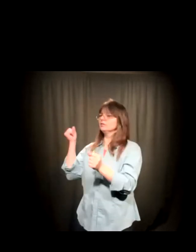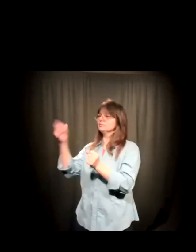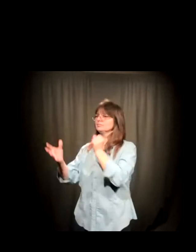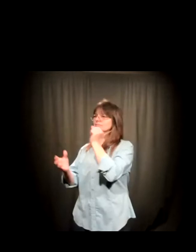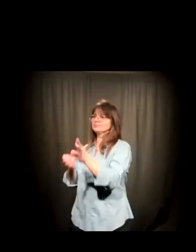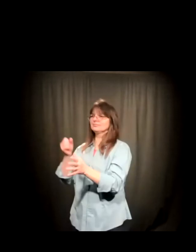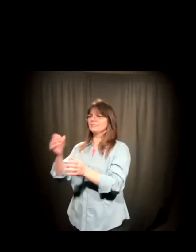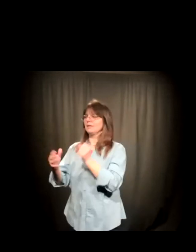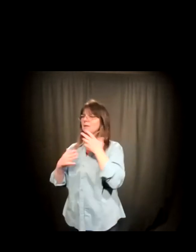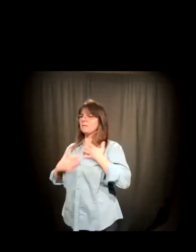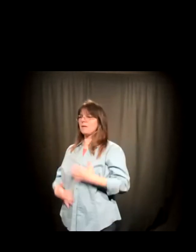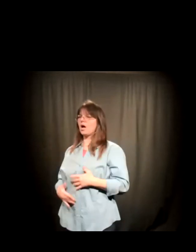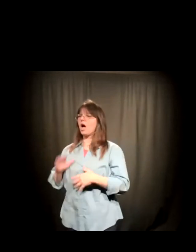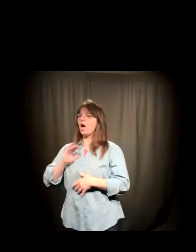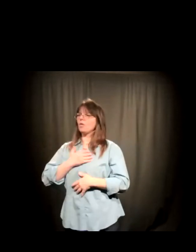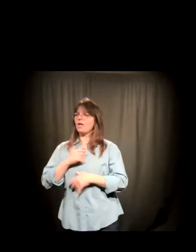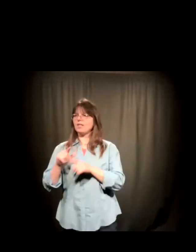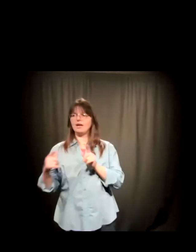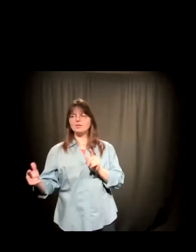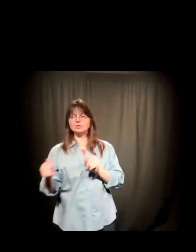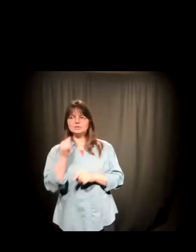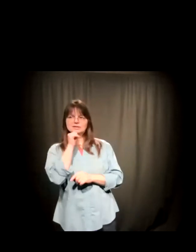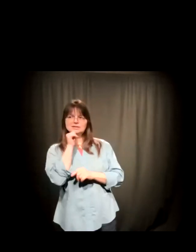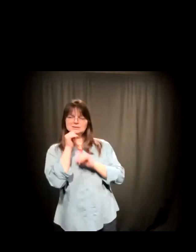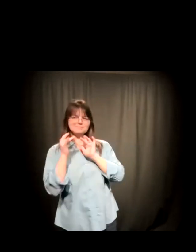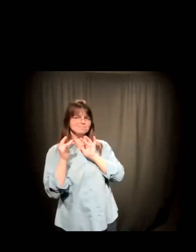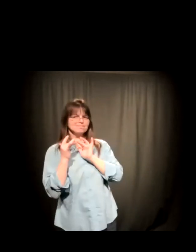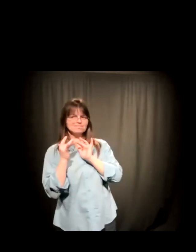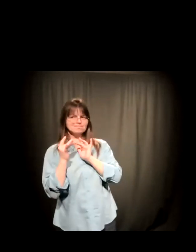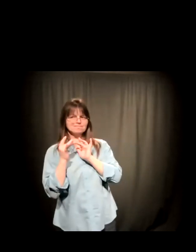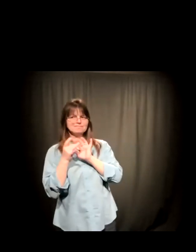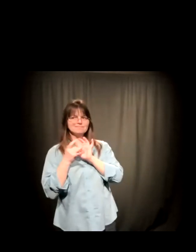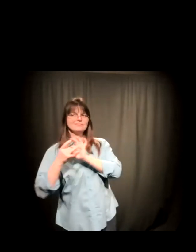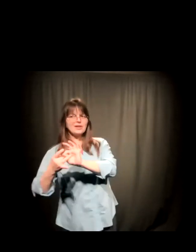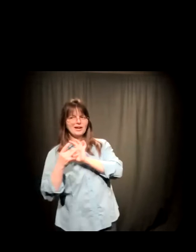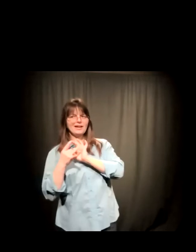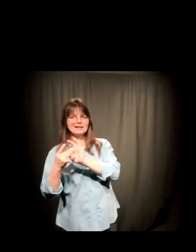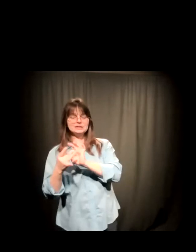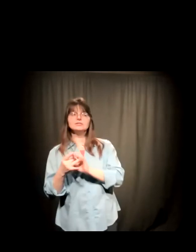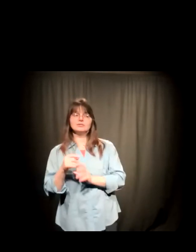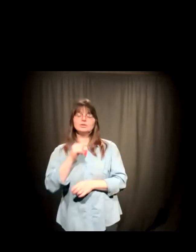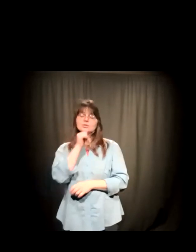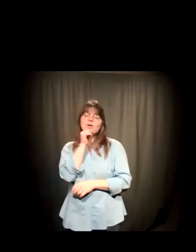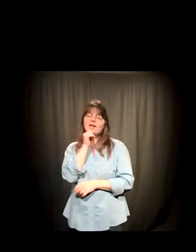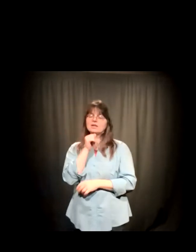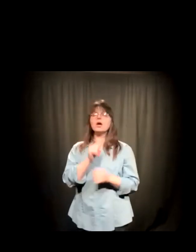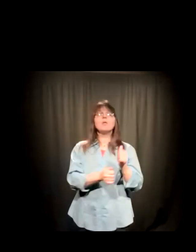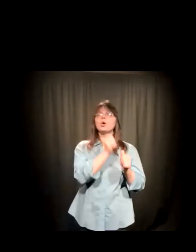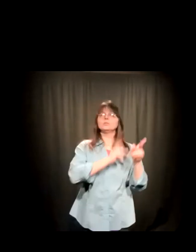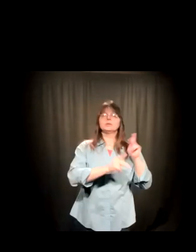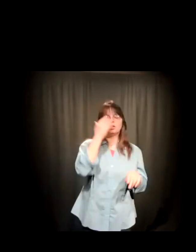Our language was intimate. It was private, something most people didn't know. It required